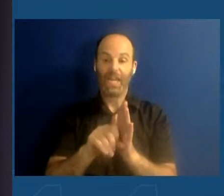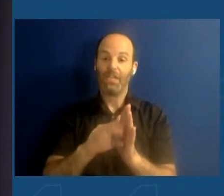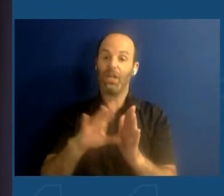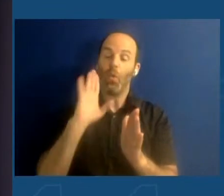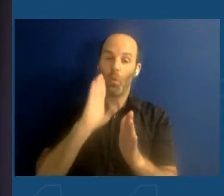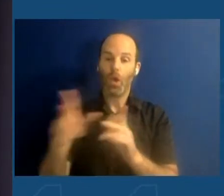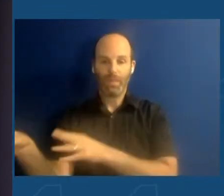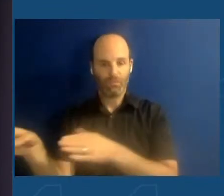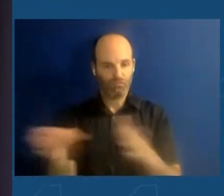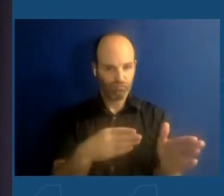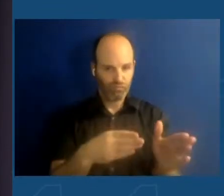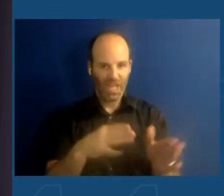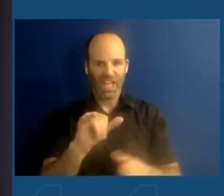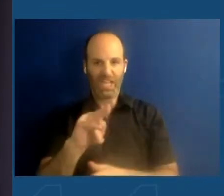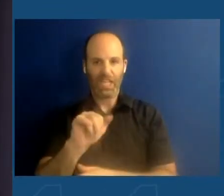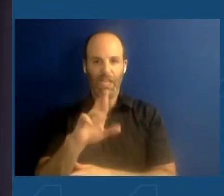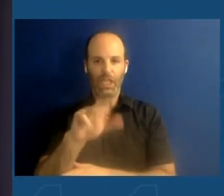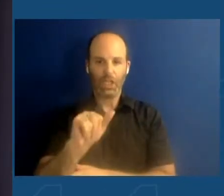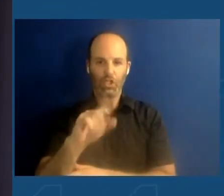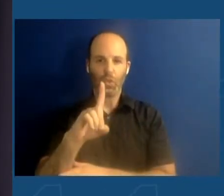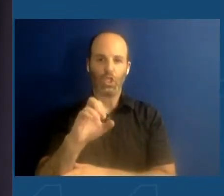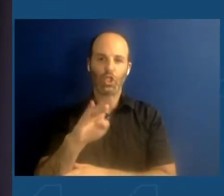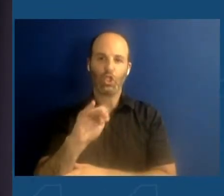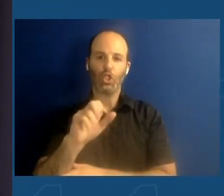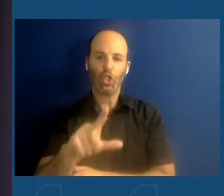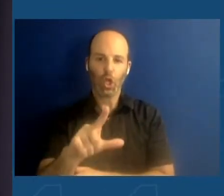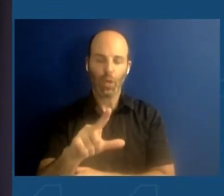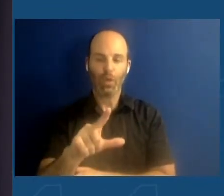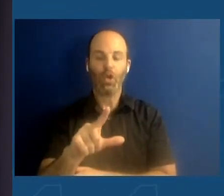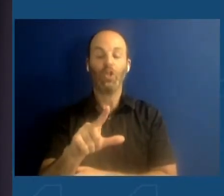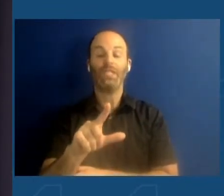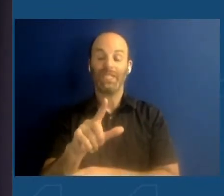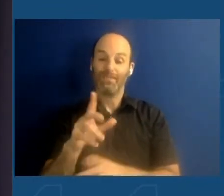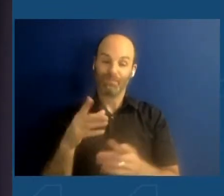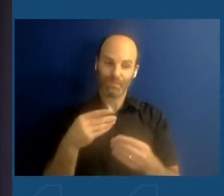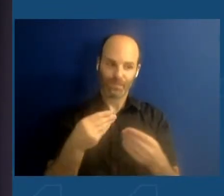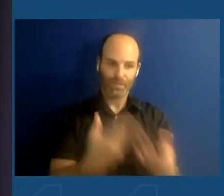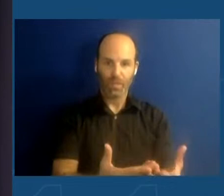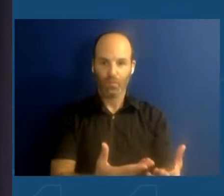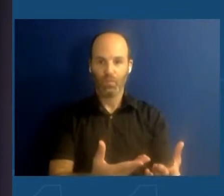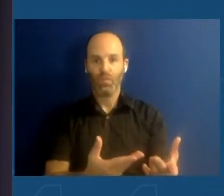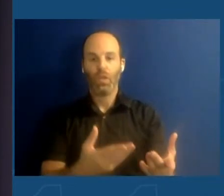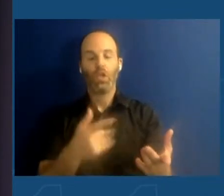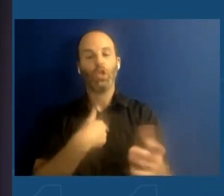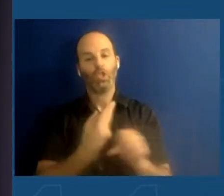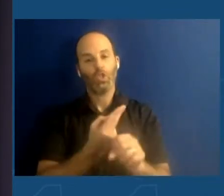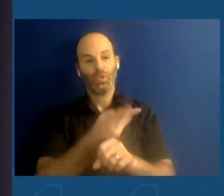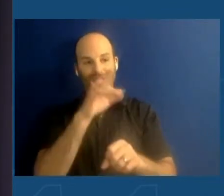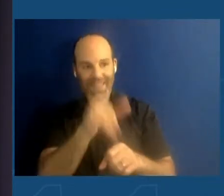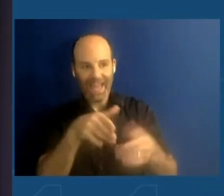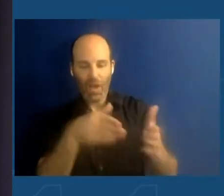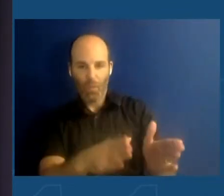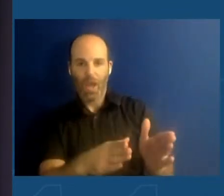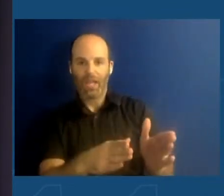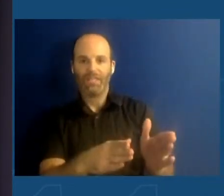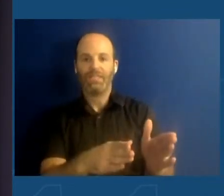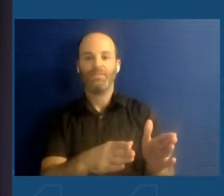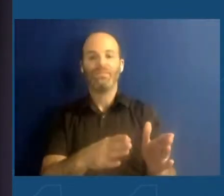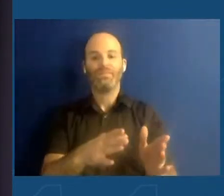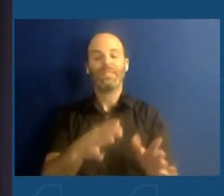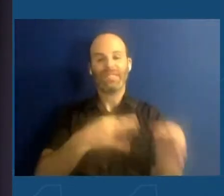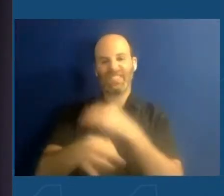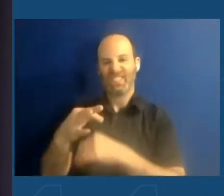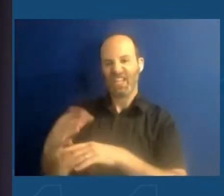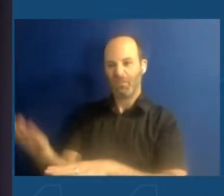intradermal administration using this dose-sparing strategy. And we expect to complete